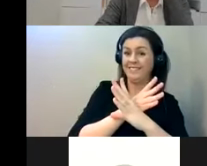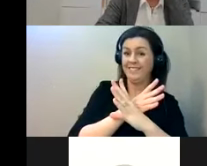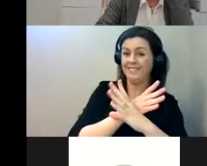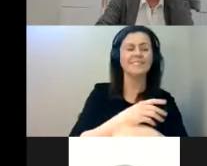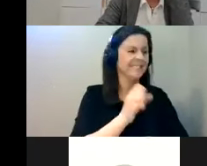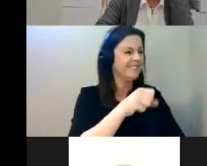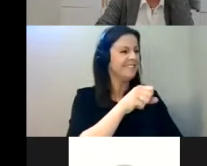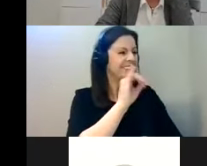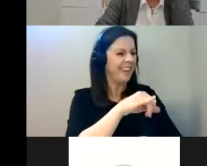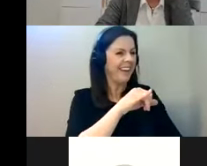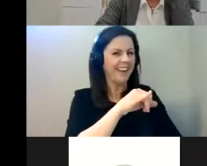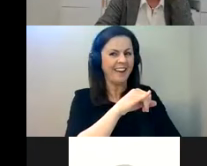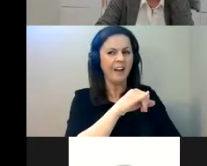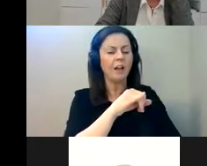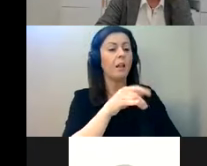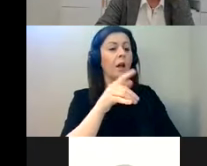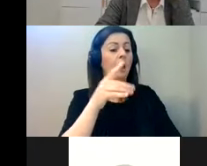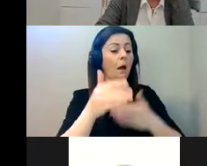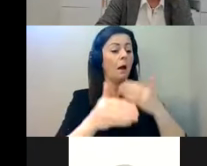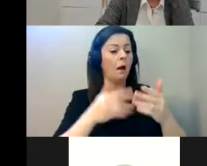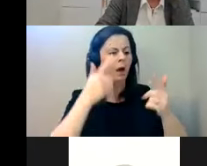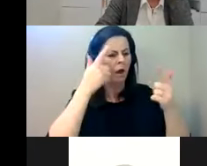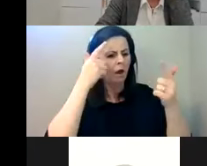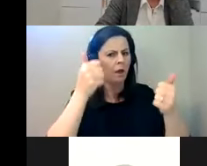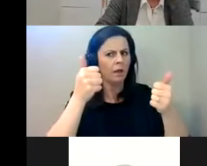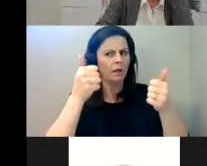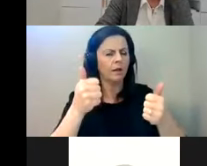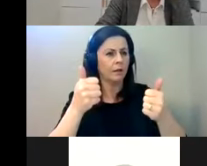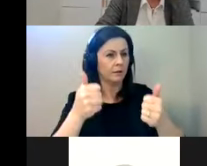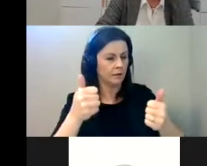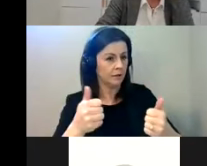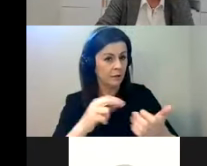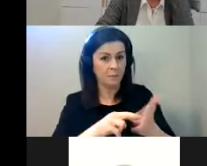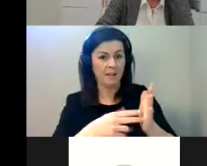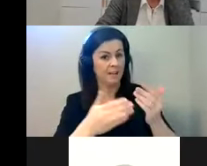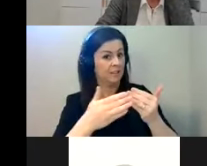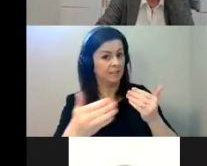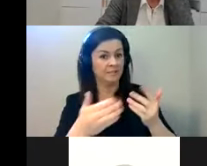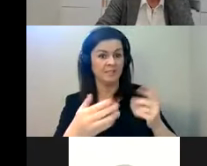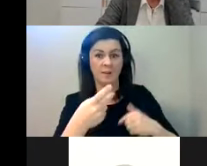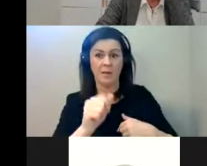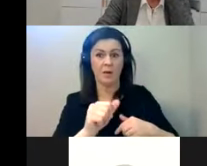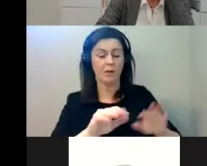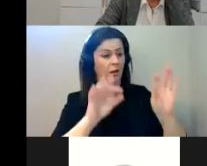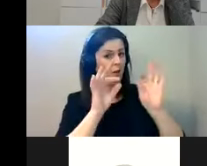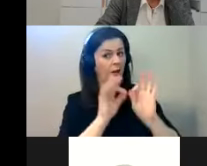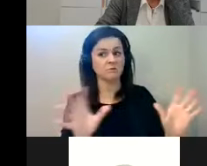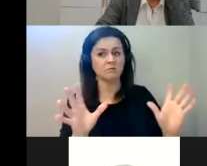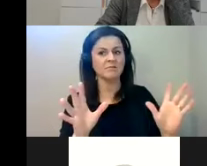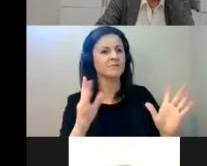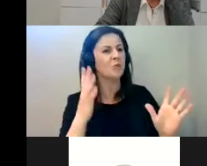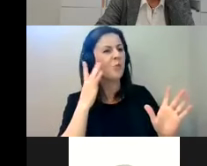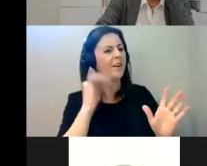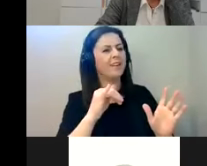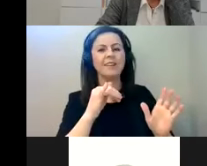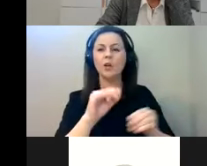their dementia progresses and they don't remember or recall. Will they be left without a power of attorney after that temporary time period